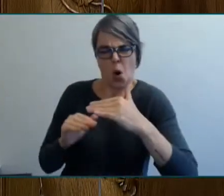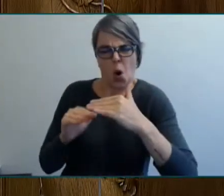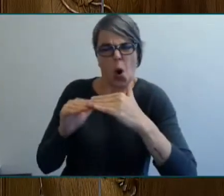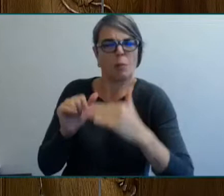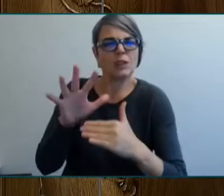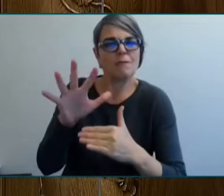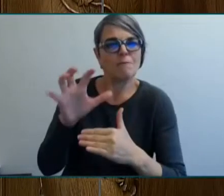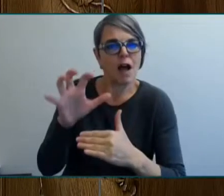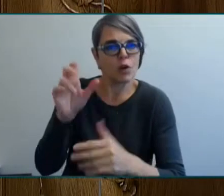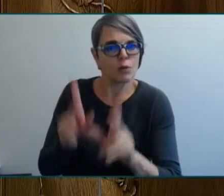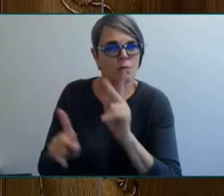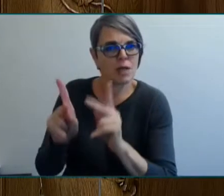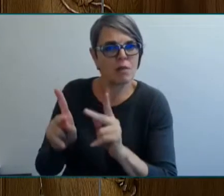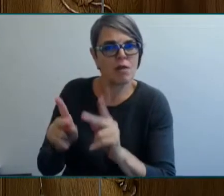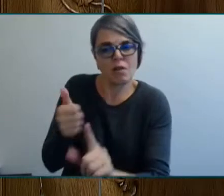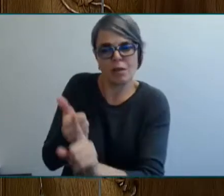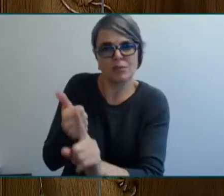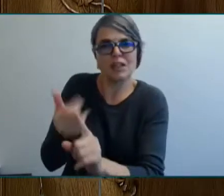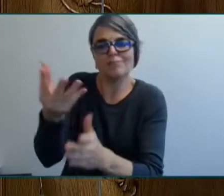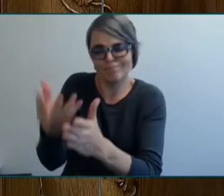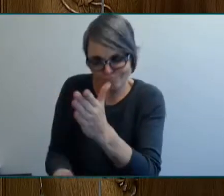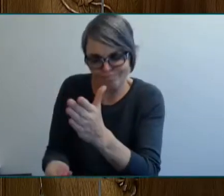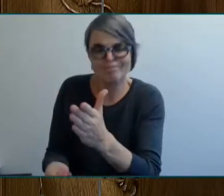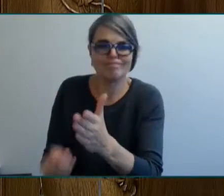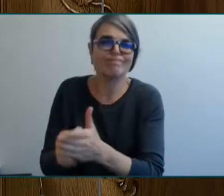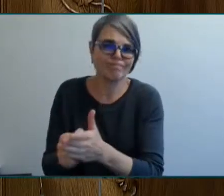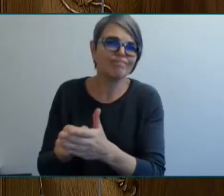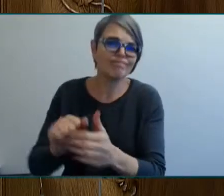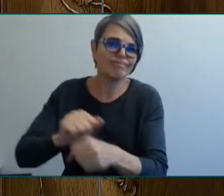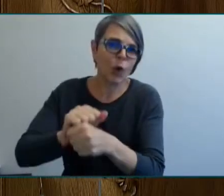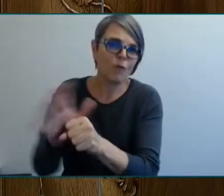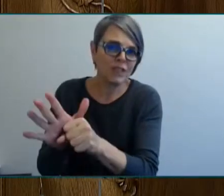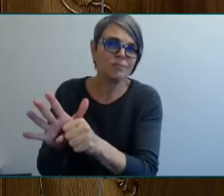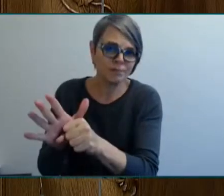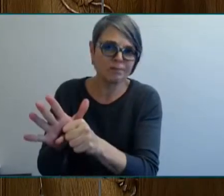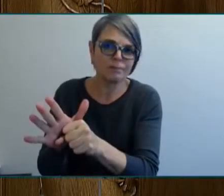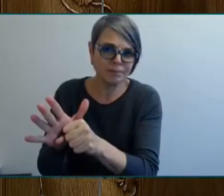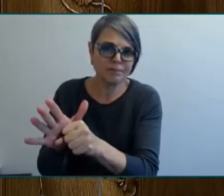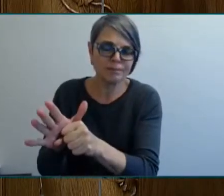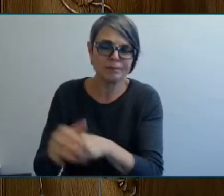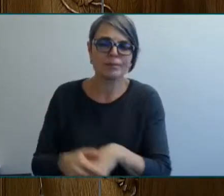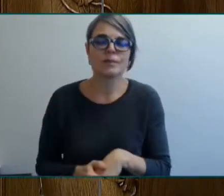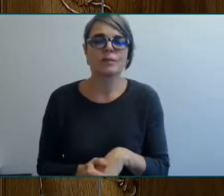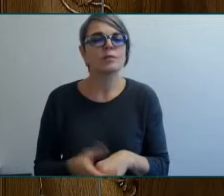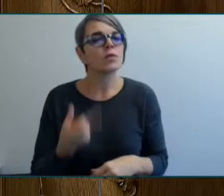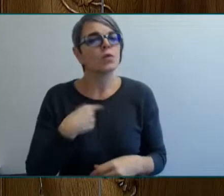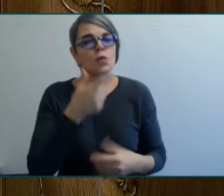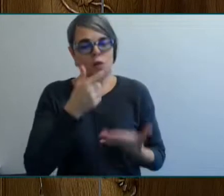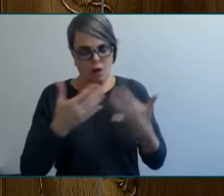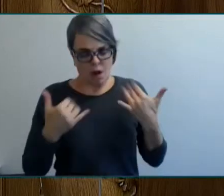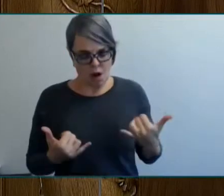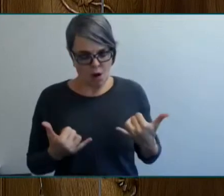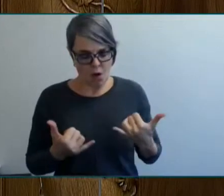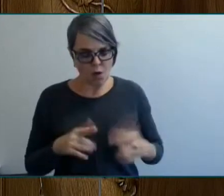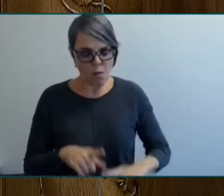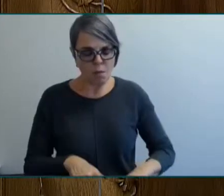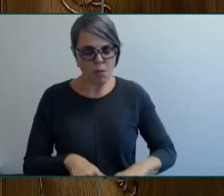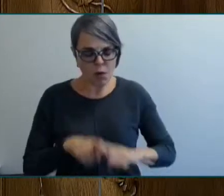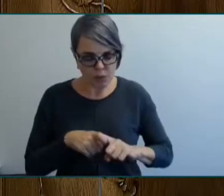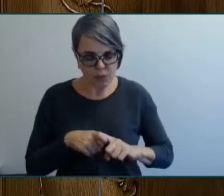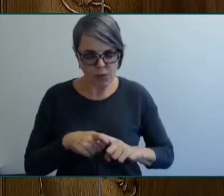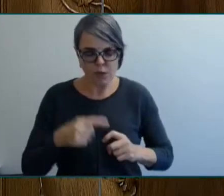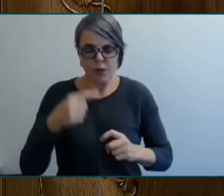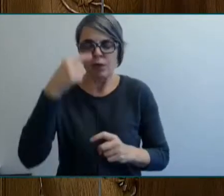from COVID-19. We pause to mourn those who have passed, all of them taken from us by a virus that